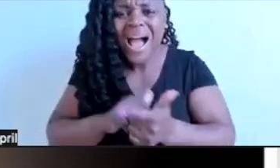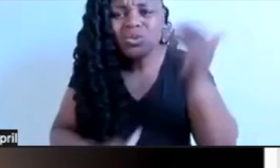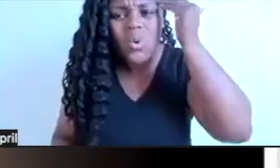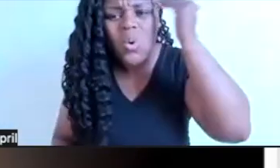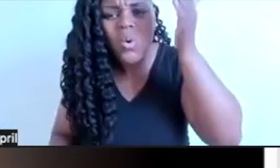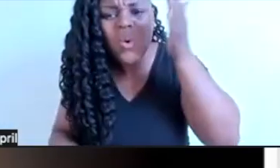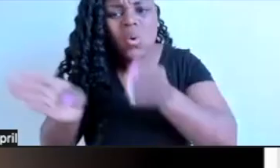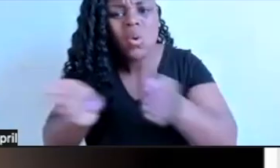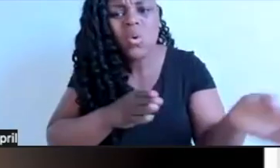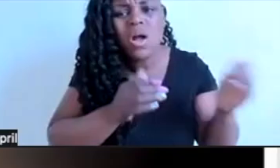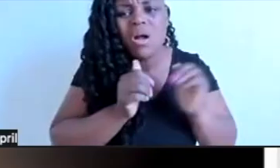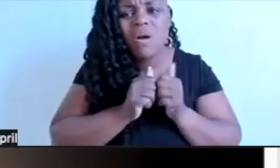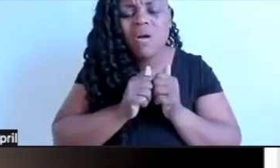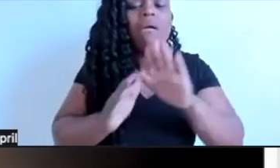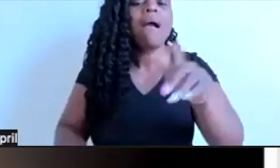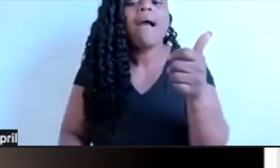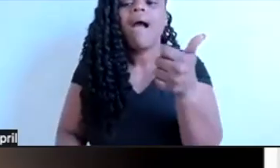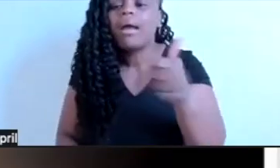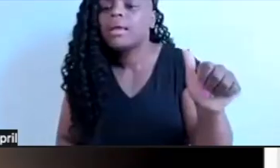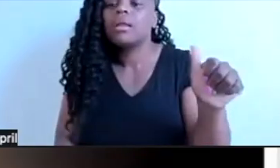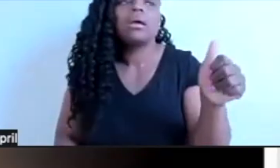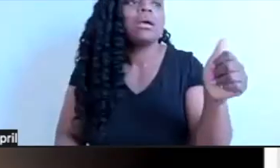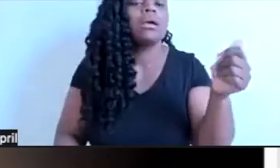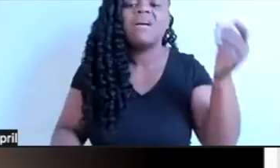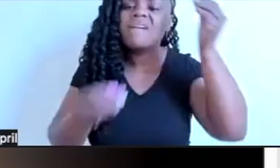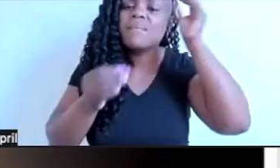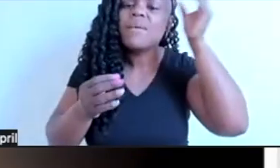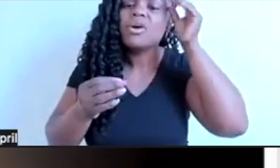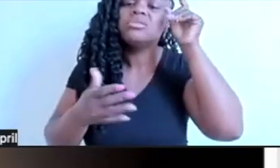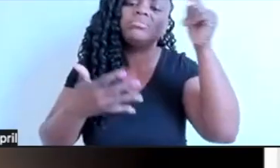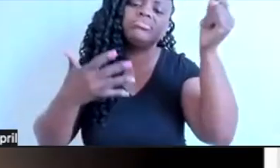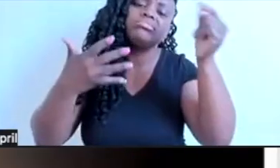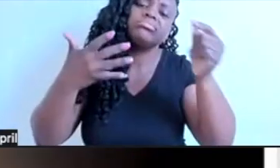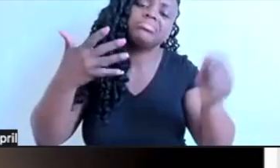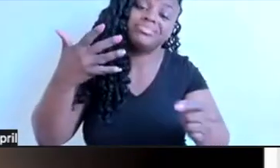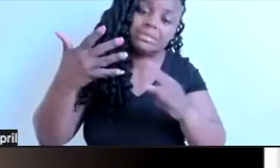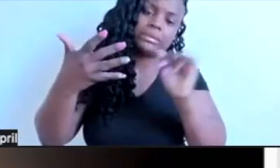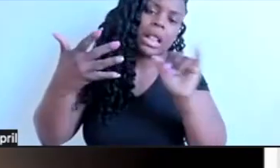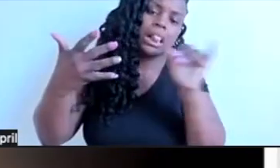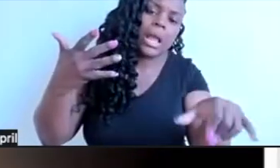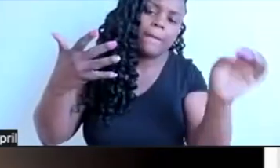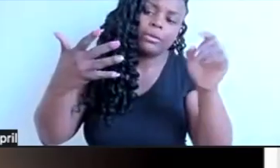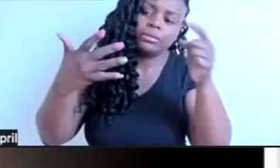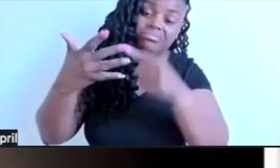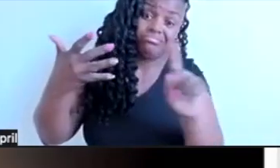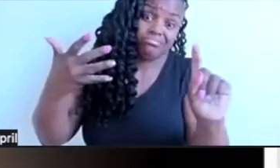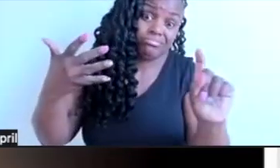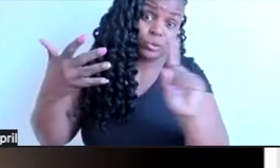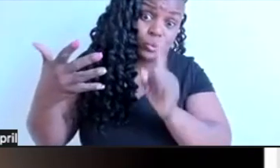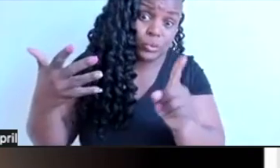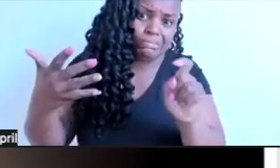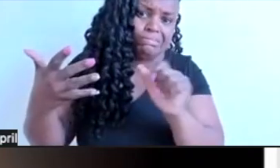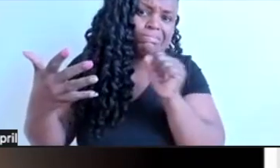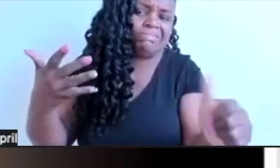by individuals not directly managing the emergency, since their information may not be accurate. The Cadre